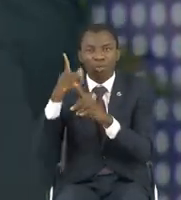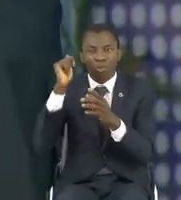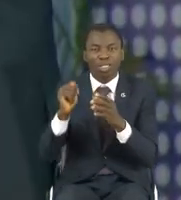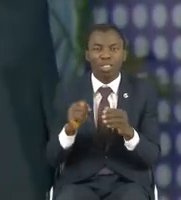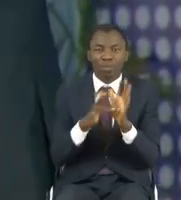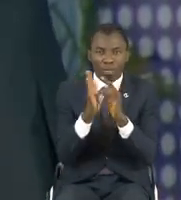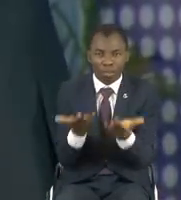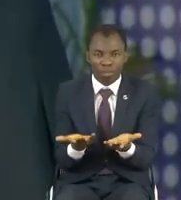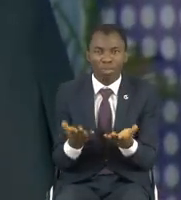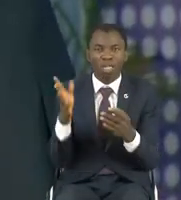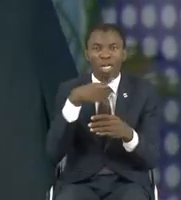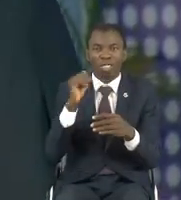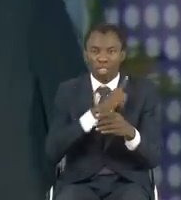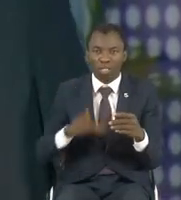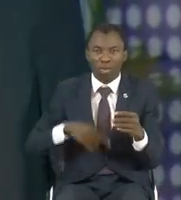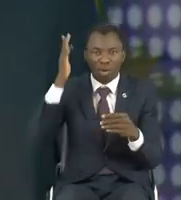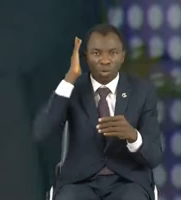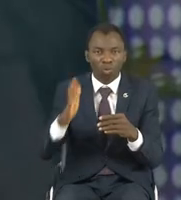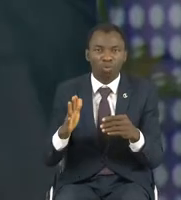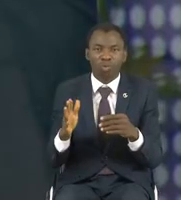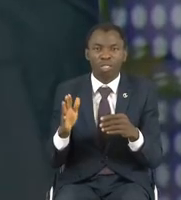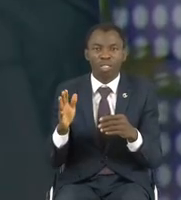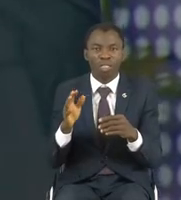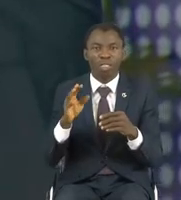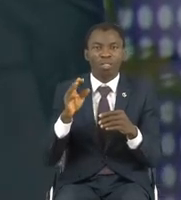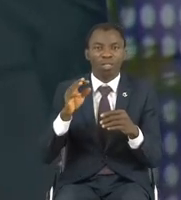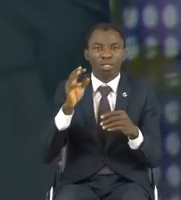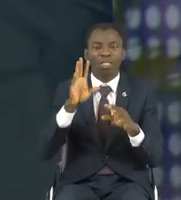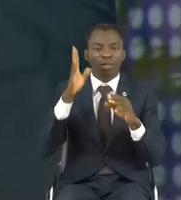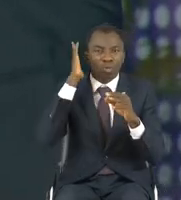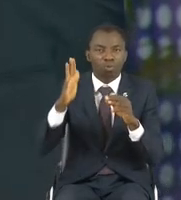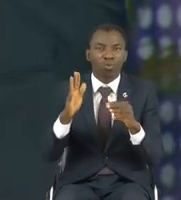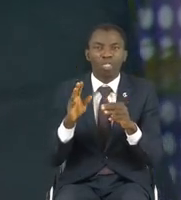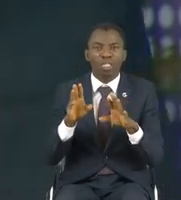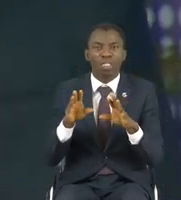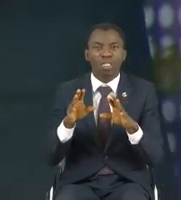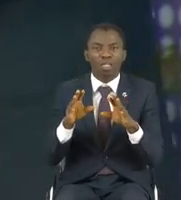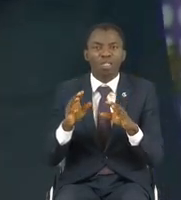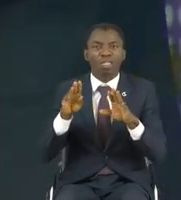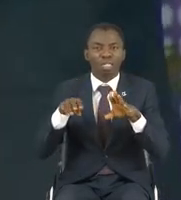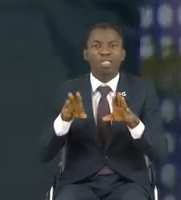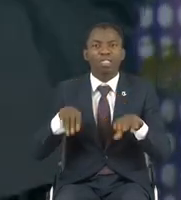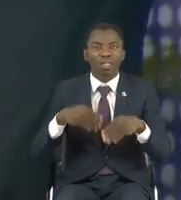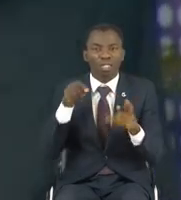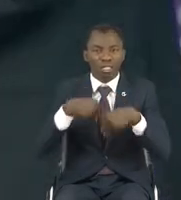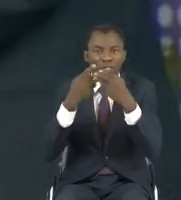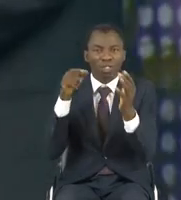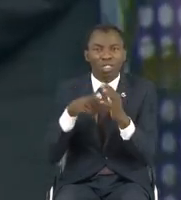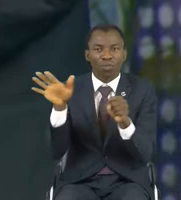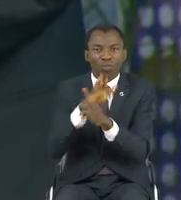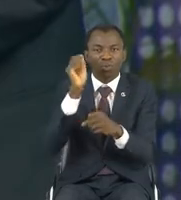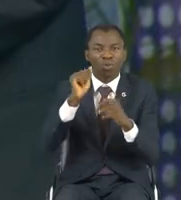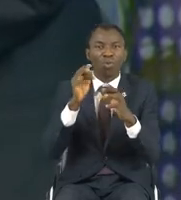And the Lord fulfill this ultimate and this full redemption in every one of